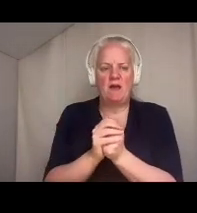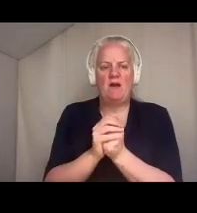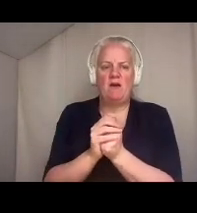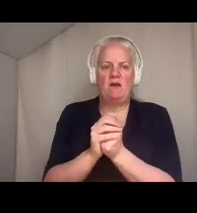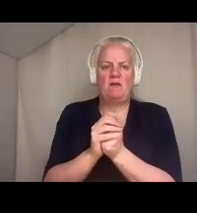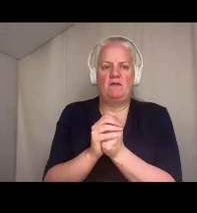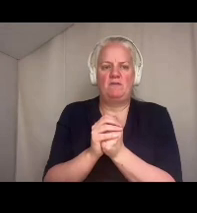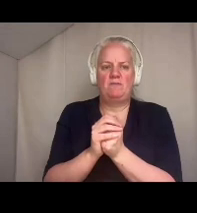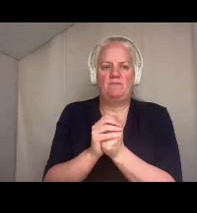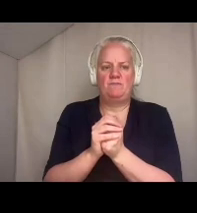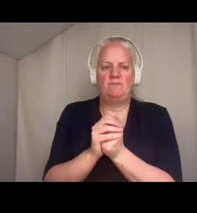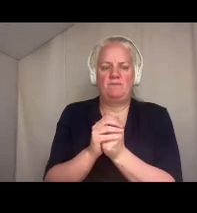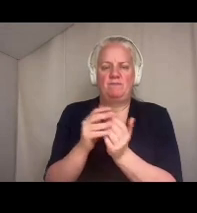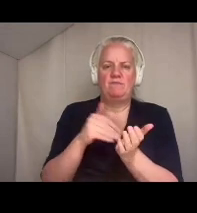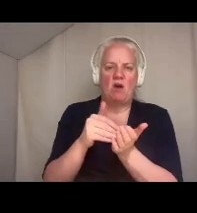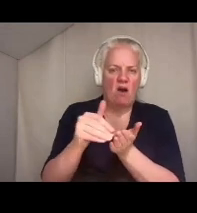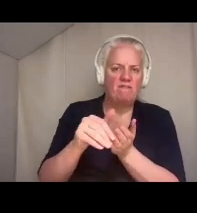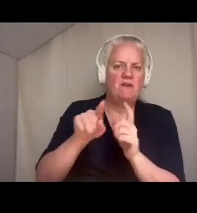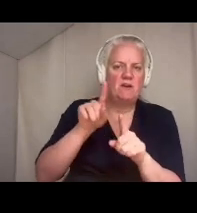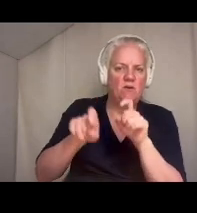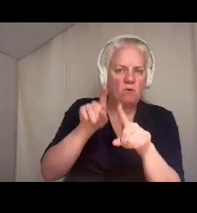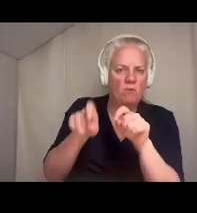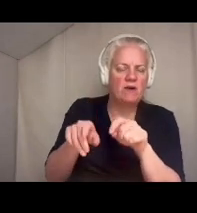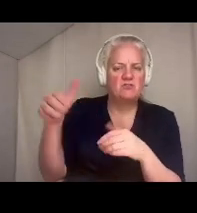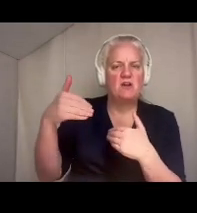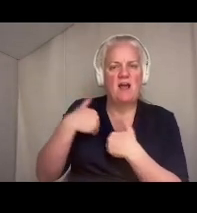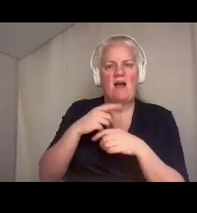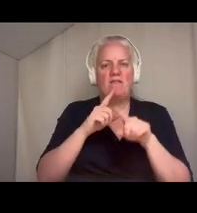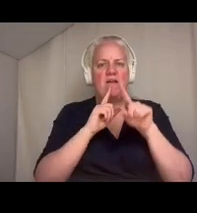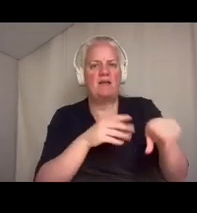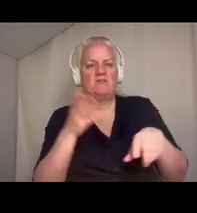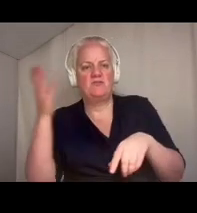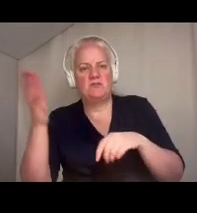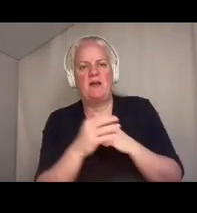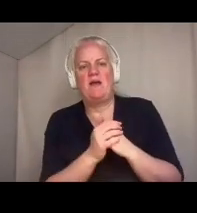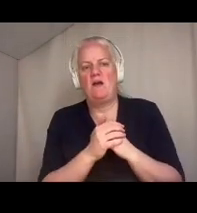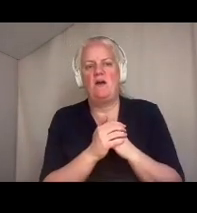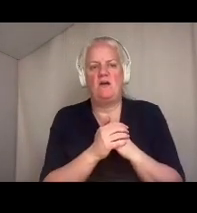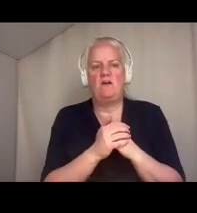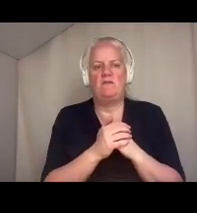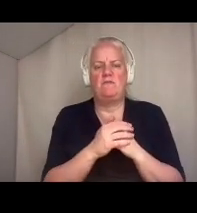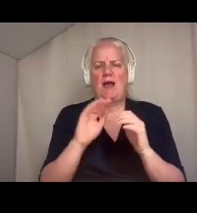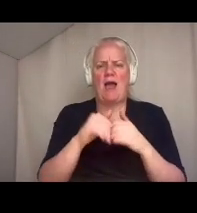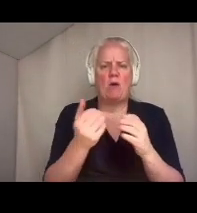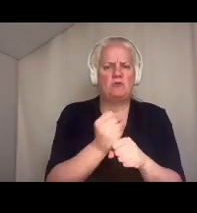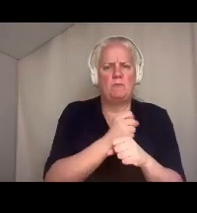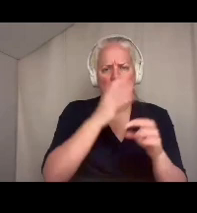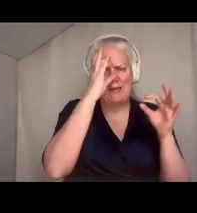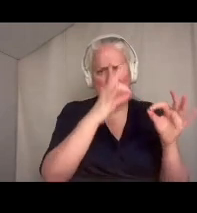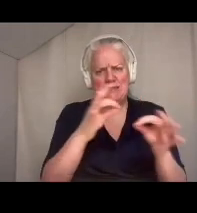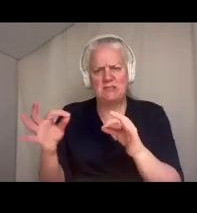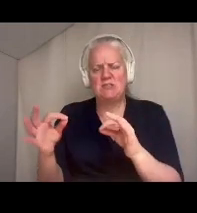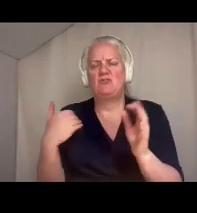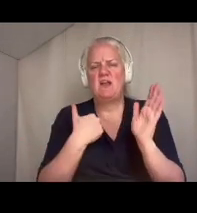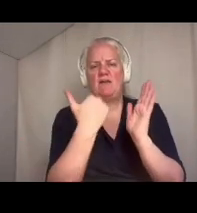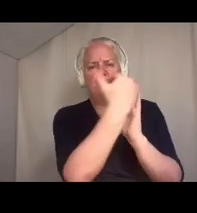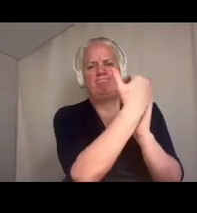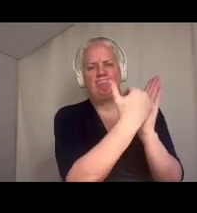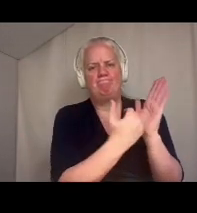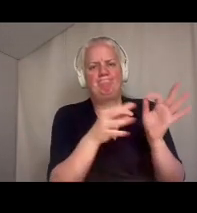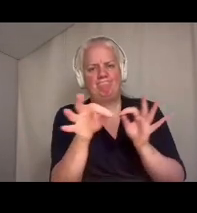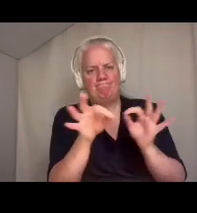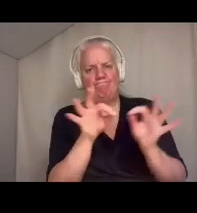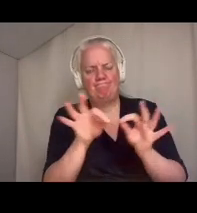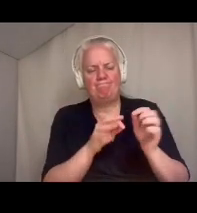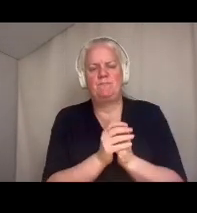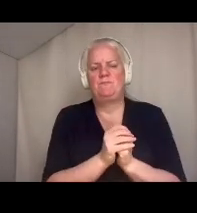questions, decision guides, informational flyer, meet our ambassadors, and there are webinars. So